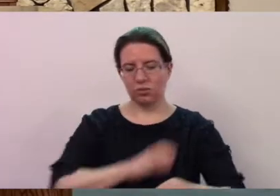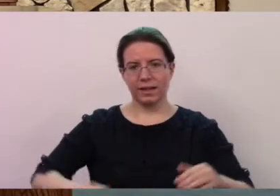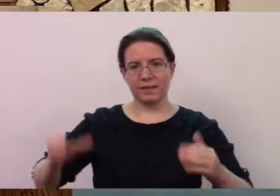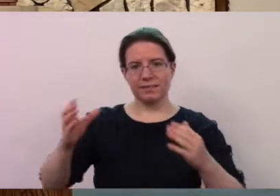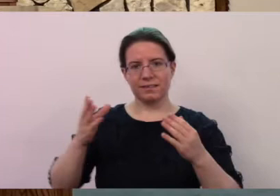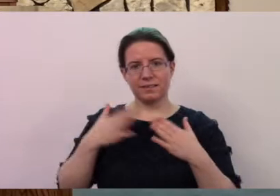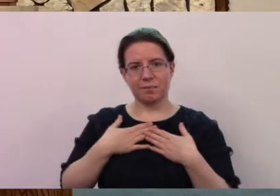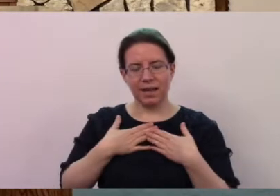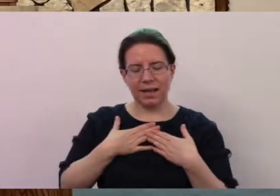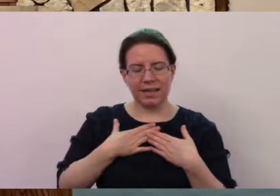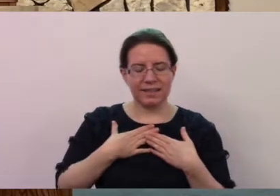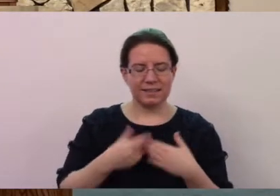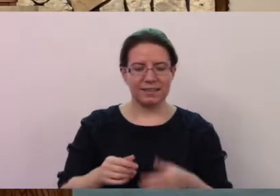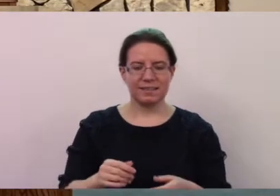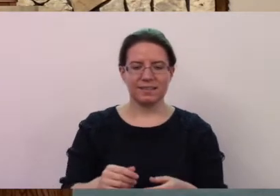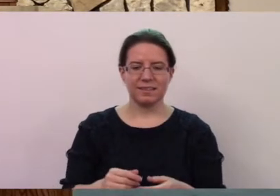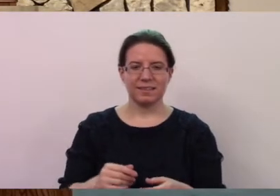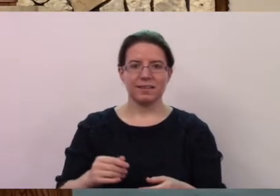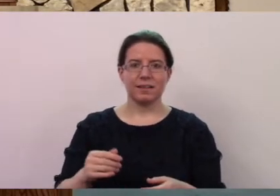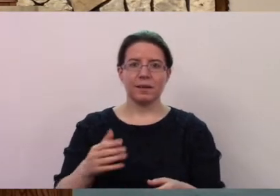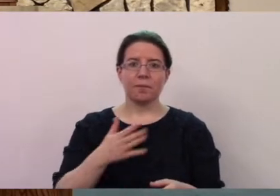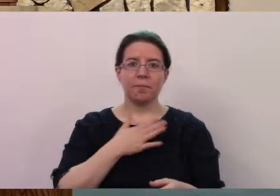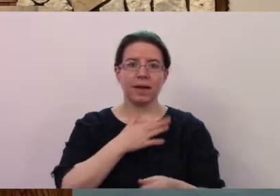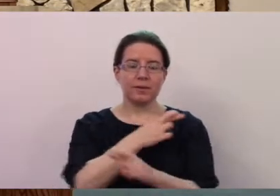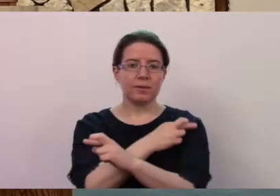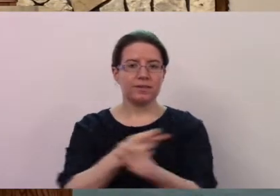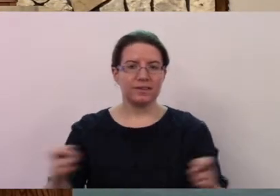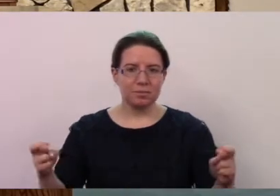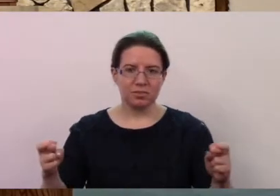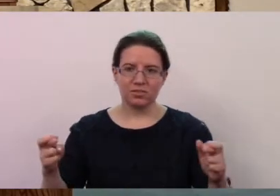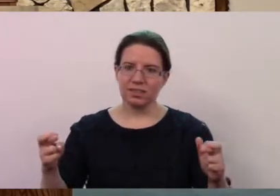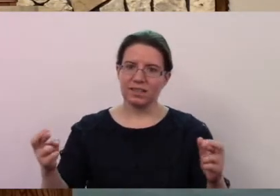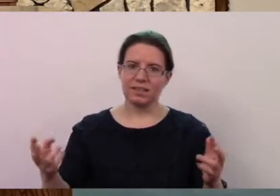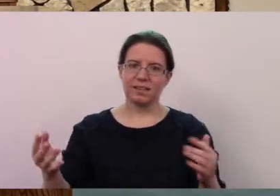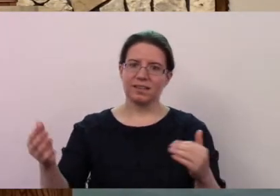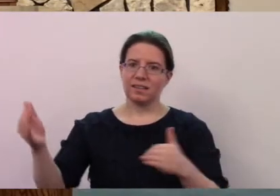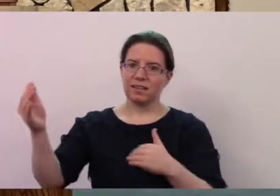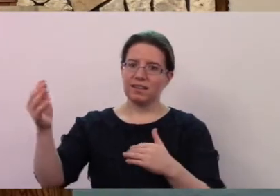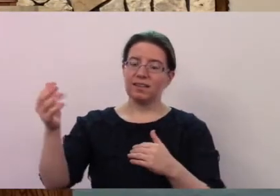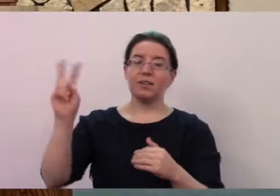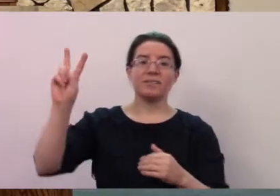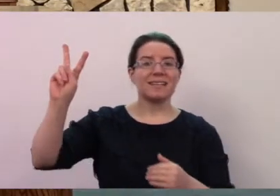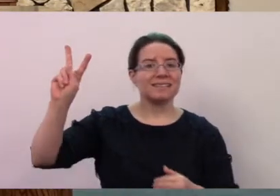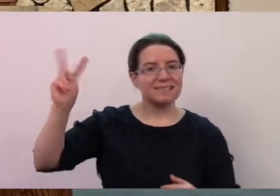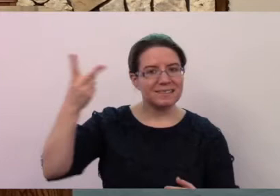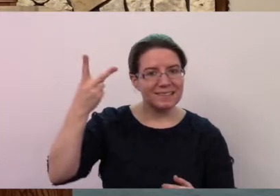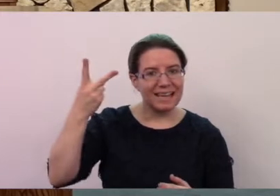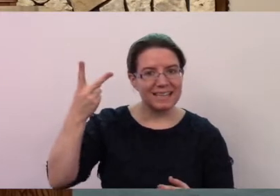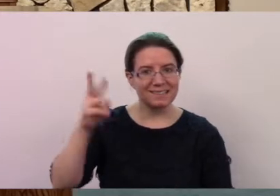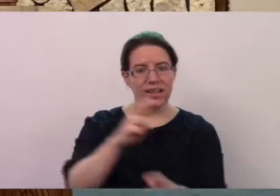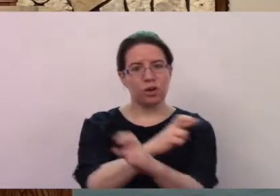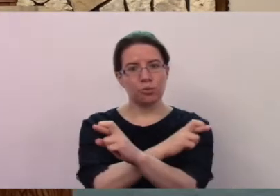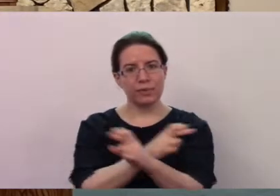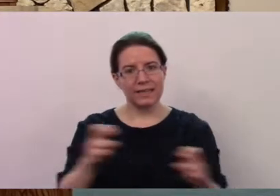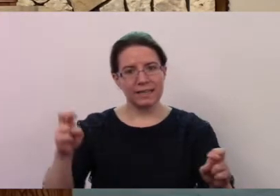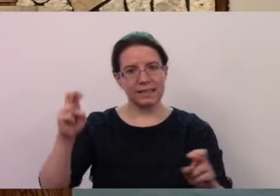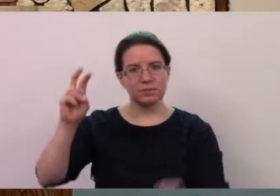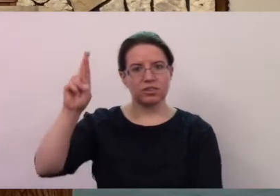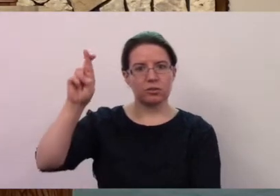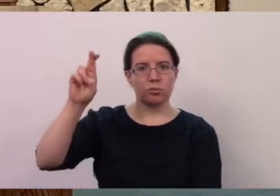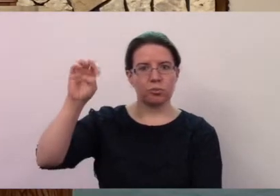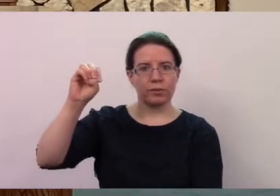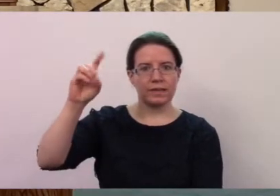been redeemed. My redemption. But there's getting ready to be the second redemption. That's the redemption of